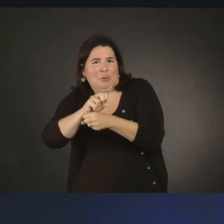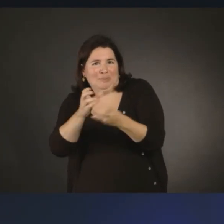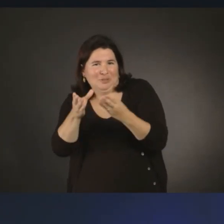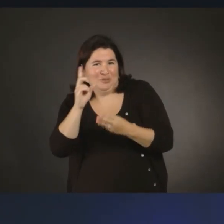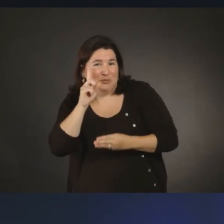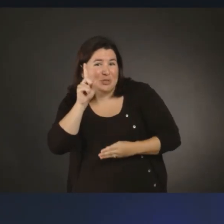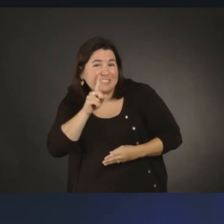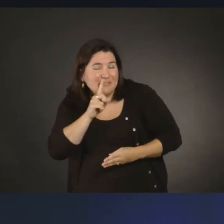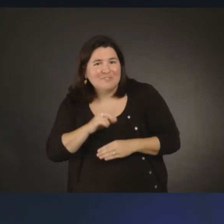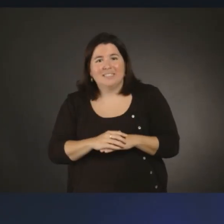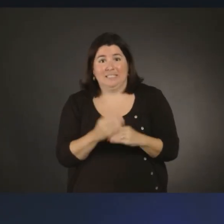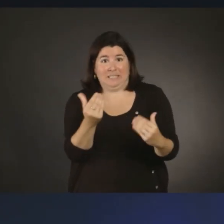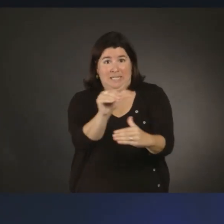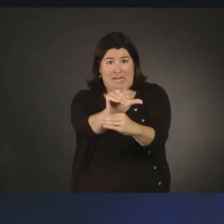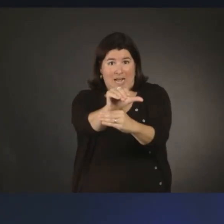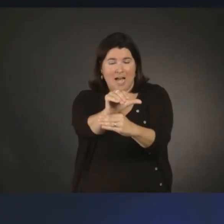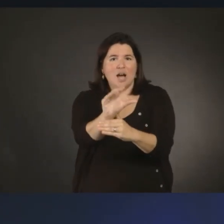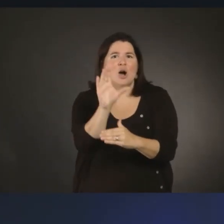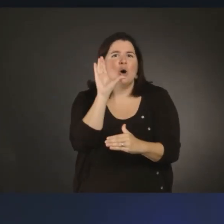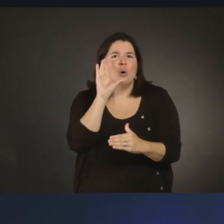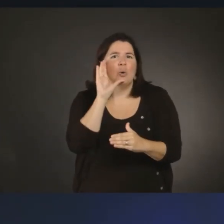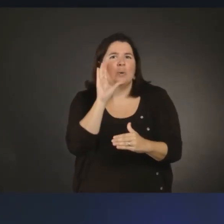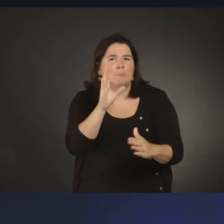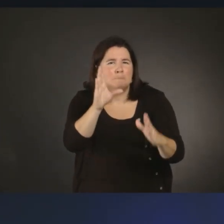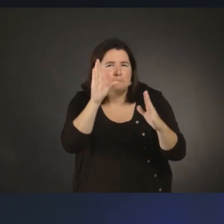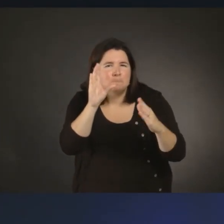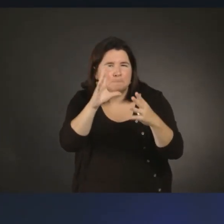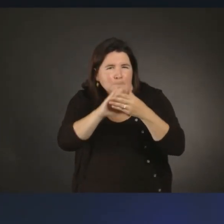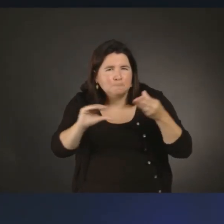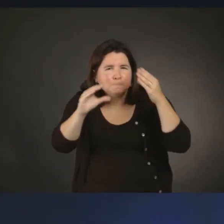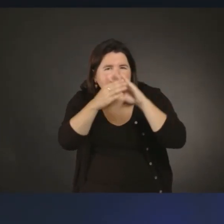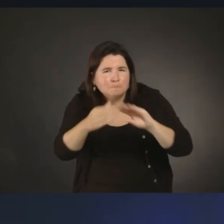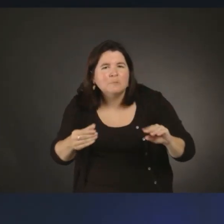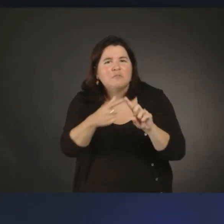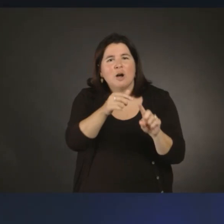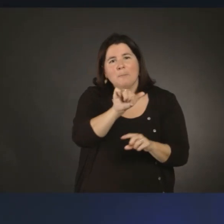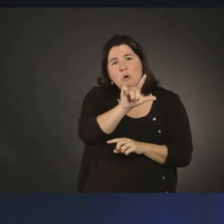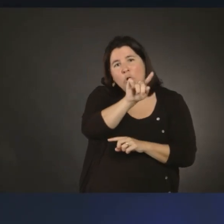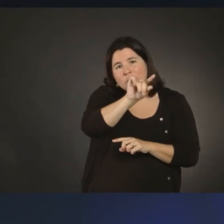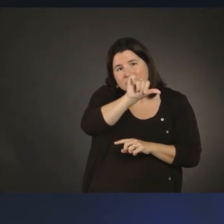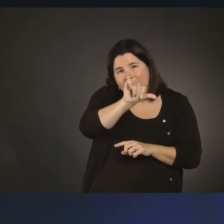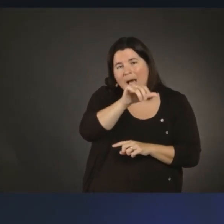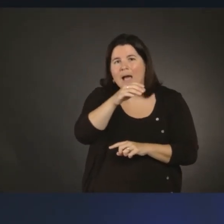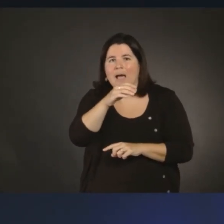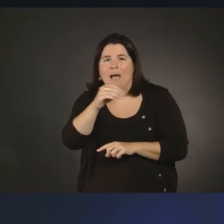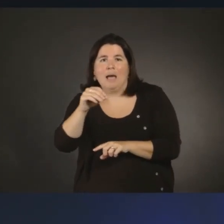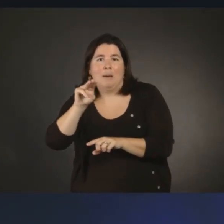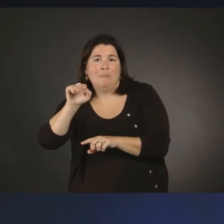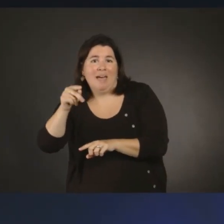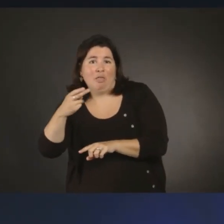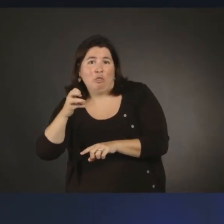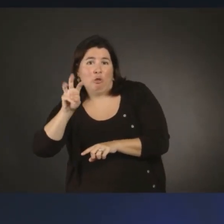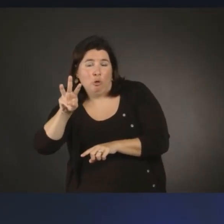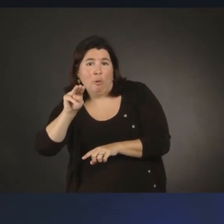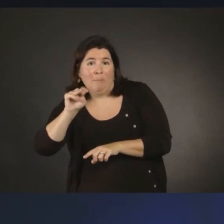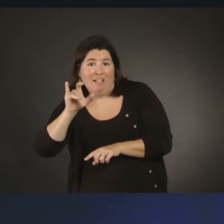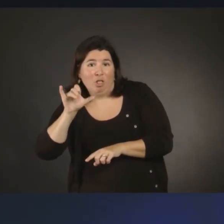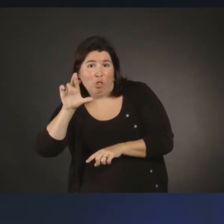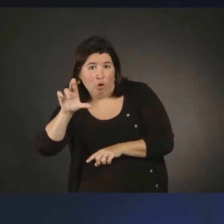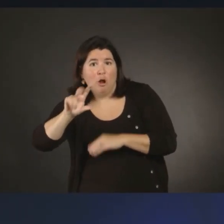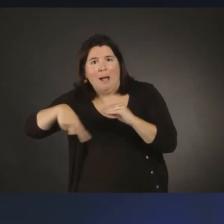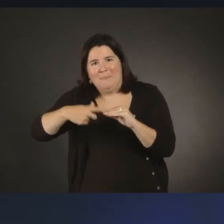deaf. Tonight, we will hear from Alta and Matthew Miller regarding their experience with